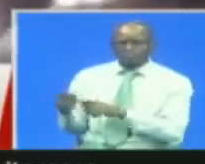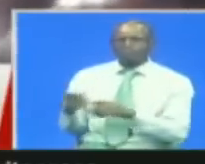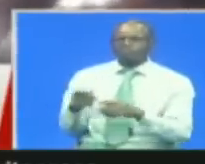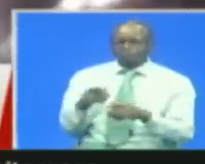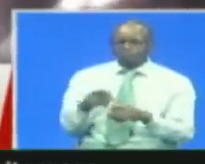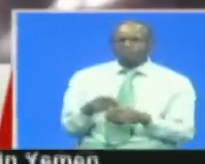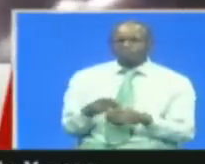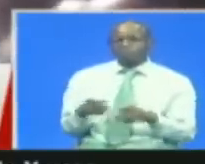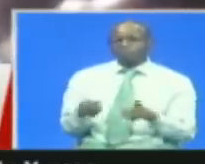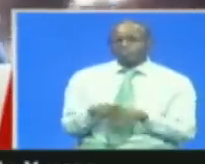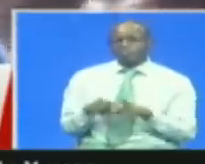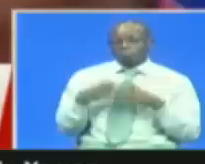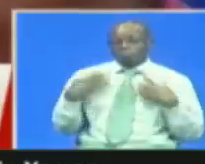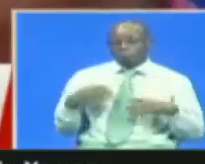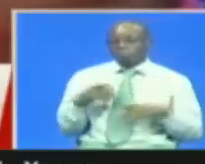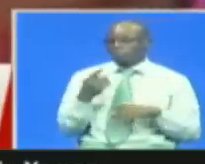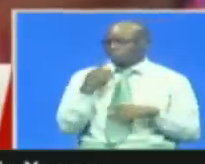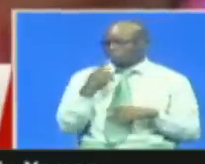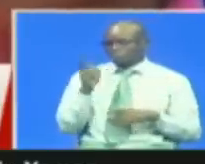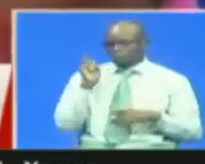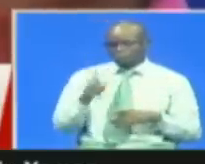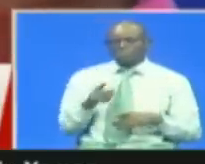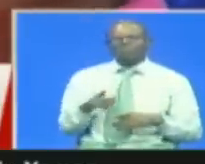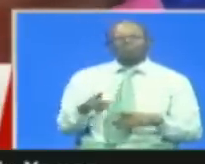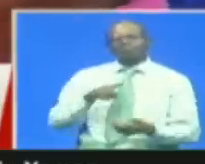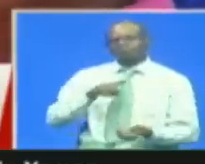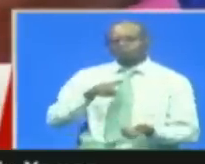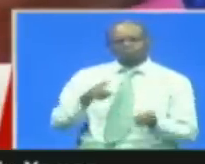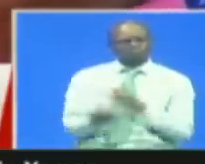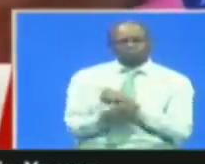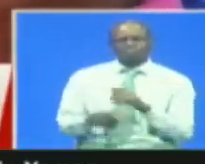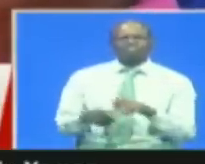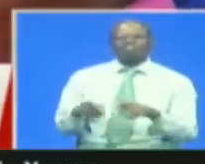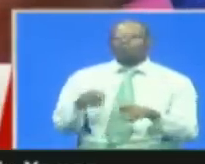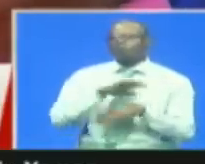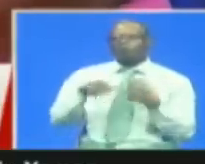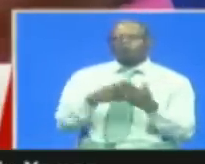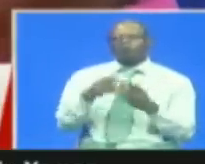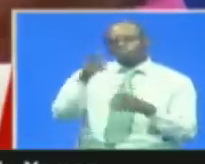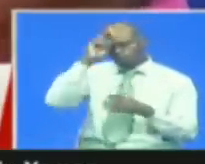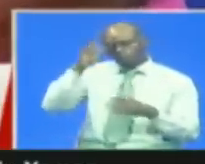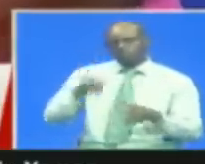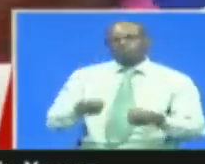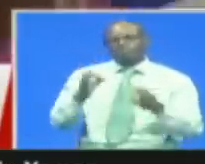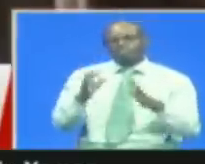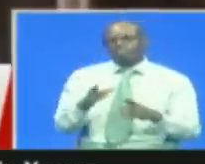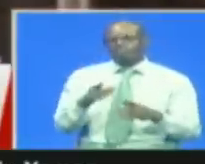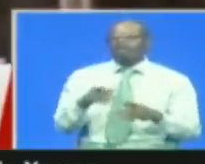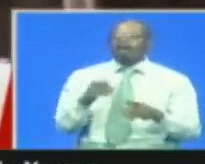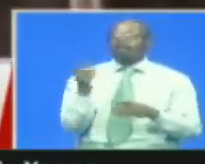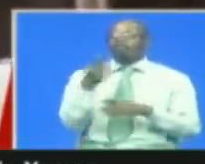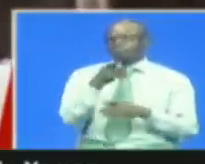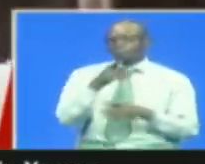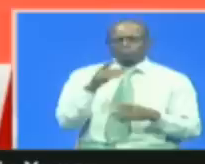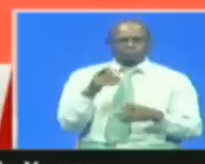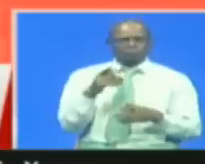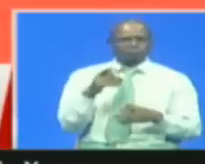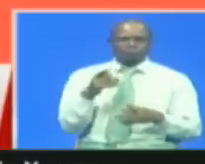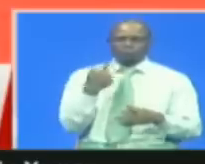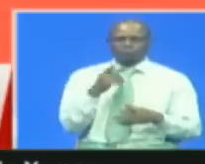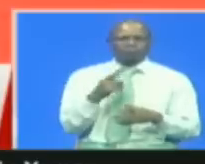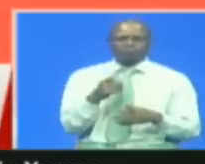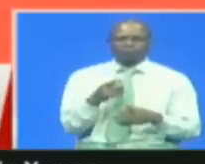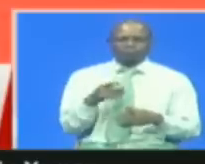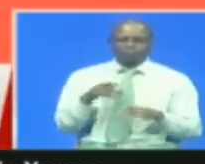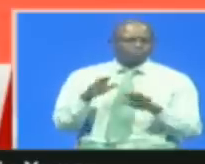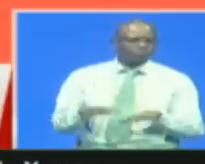Residents have been demanding an overhaul of the sub-county's security apparatus, accusing them of failing to respond to the attacks on time.